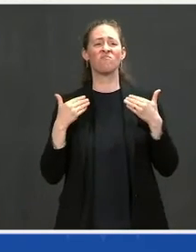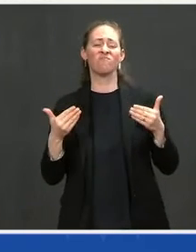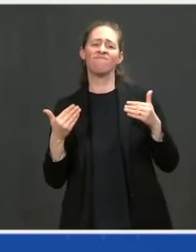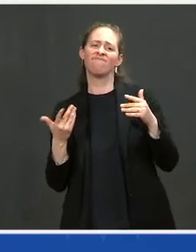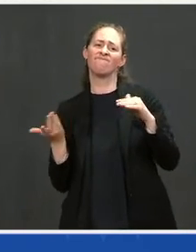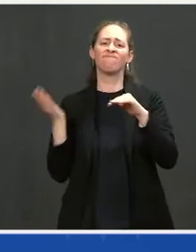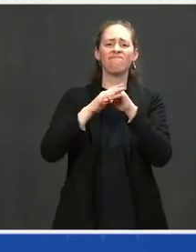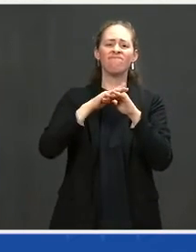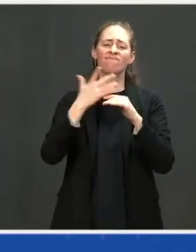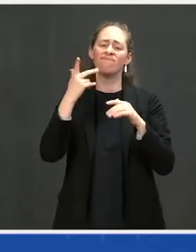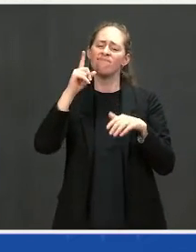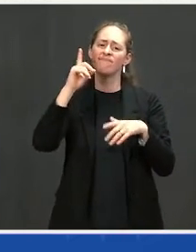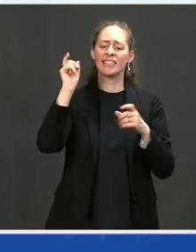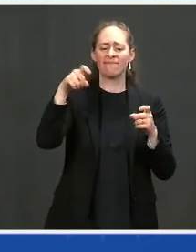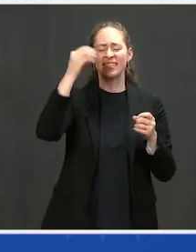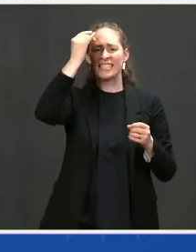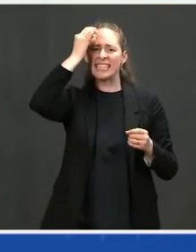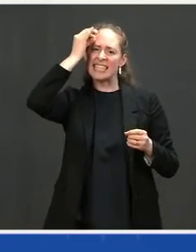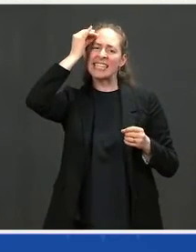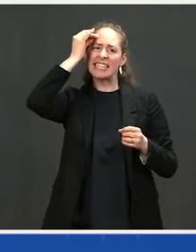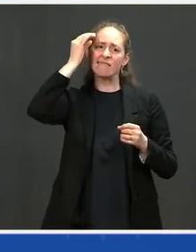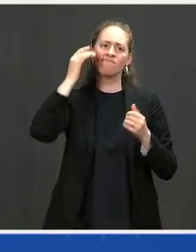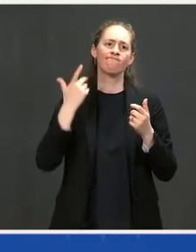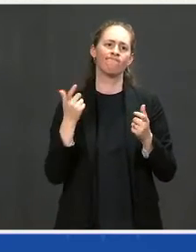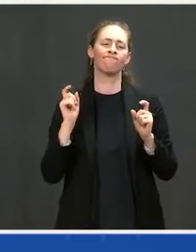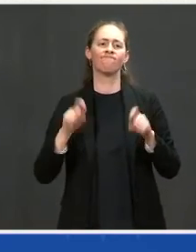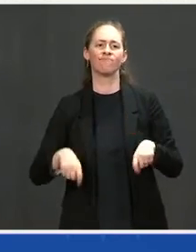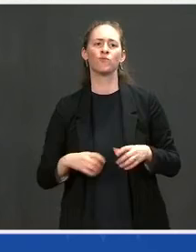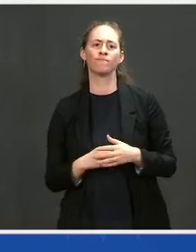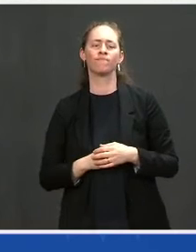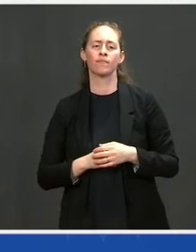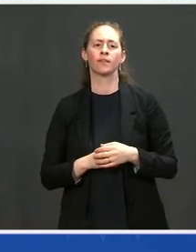Okay, hang on.